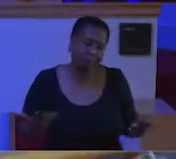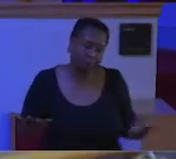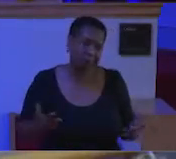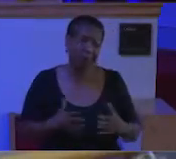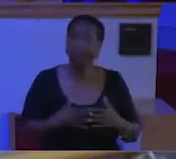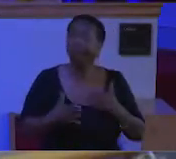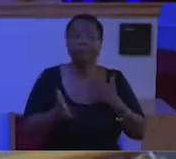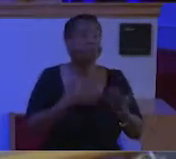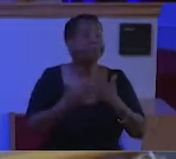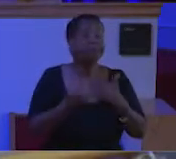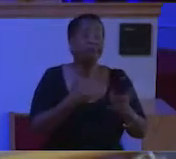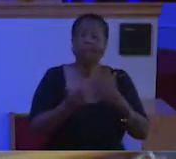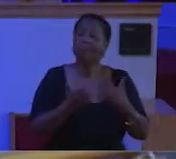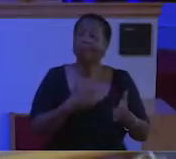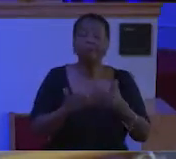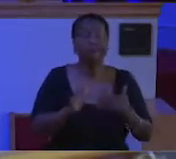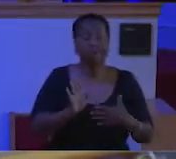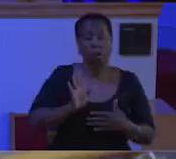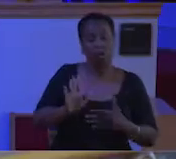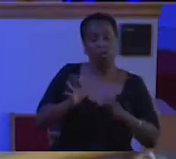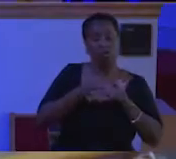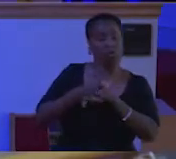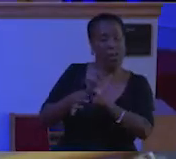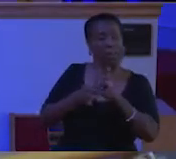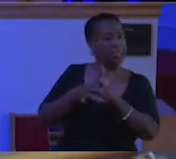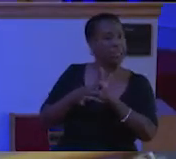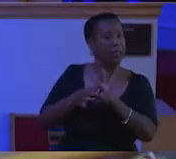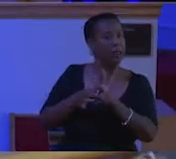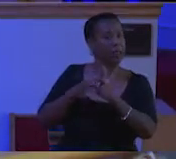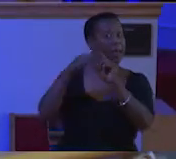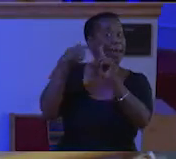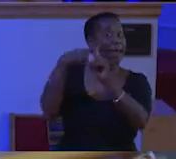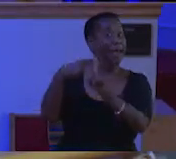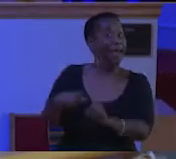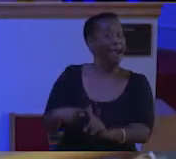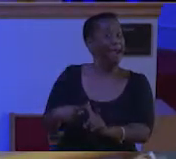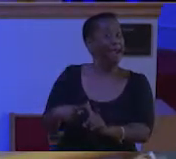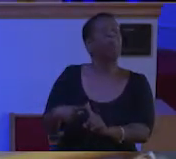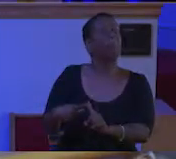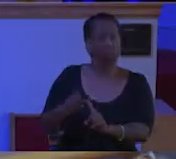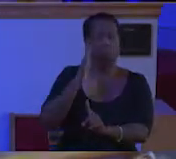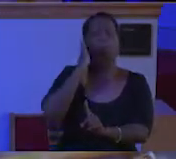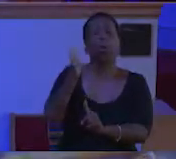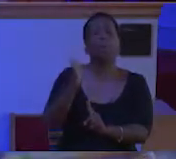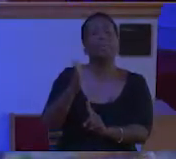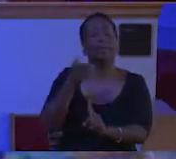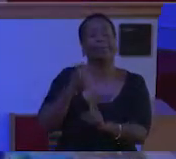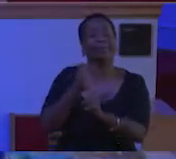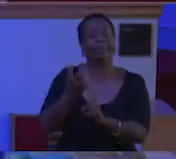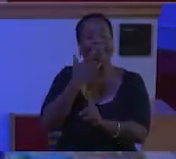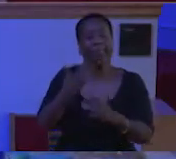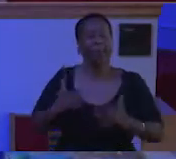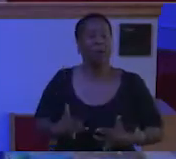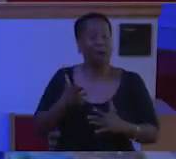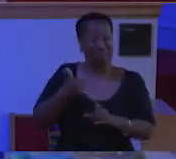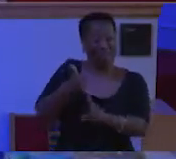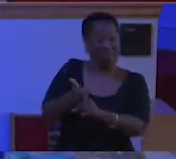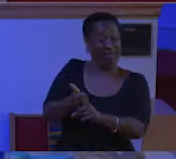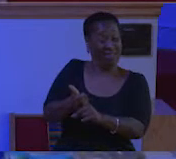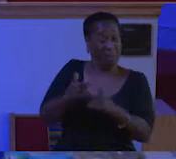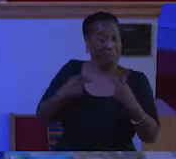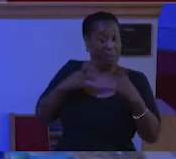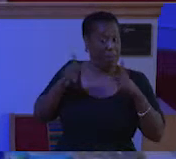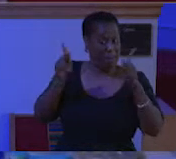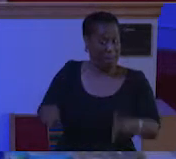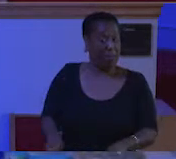Regardless of the nature of the relationship, because people are people,